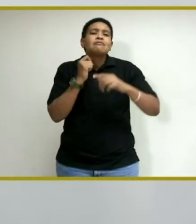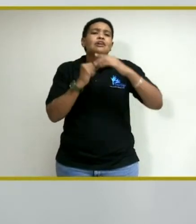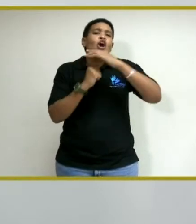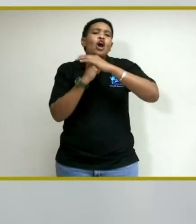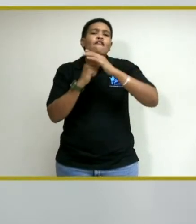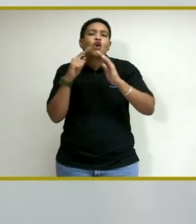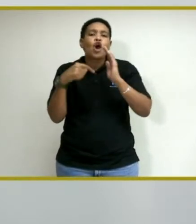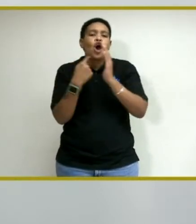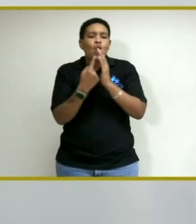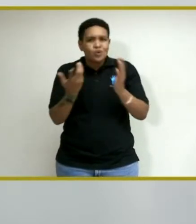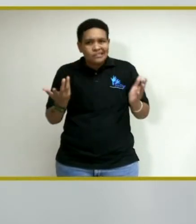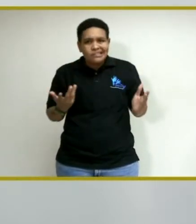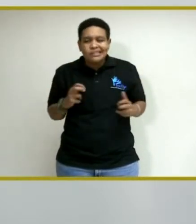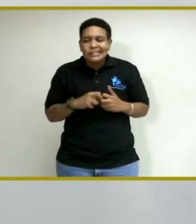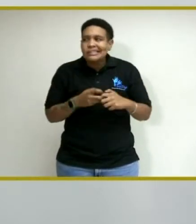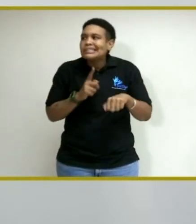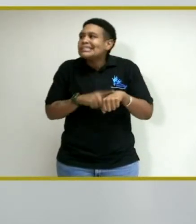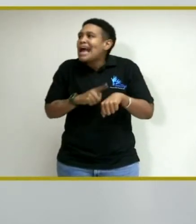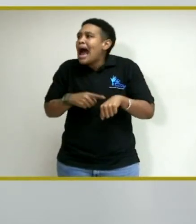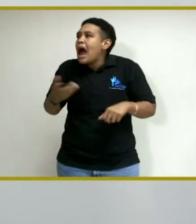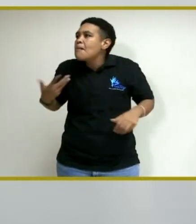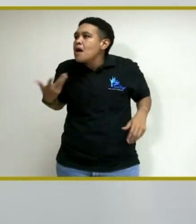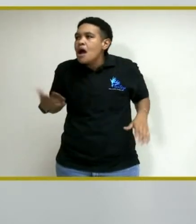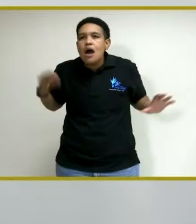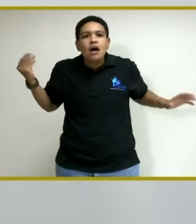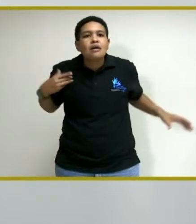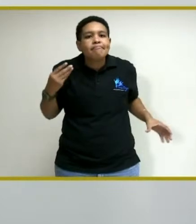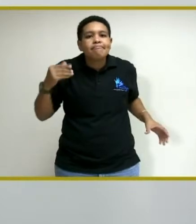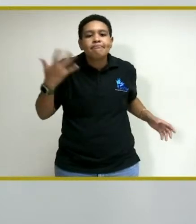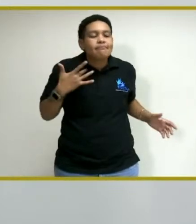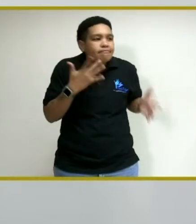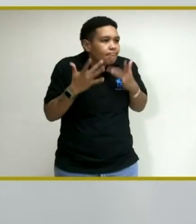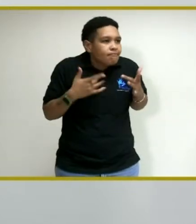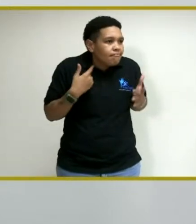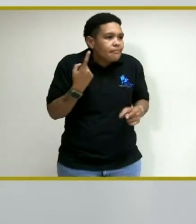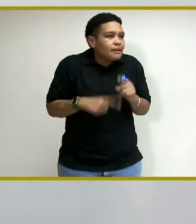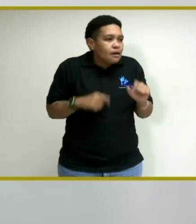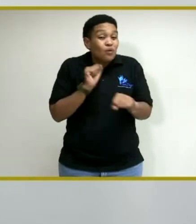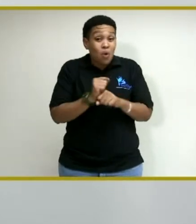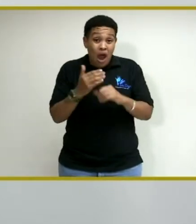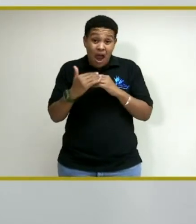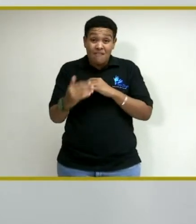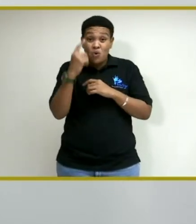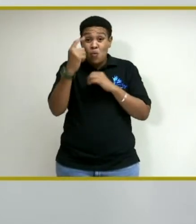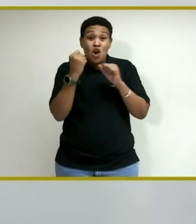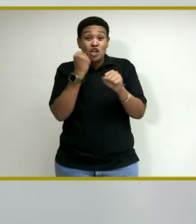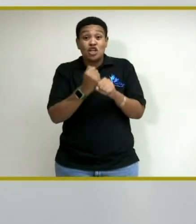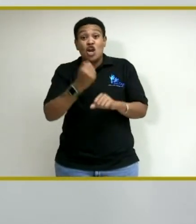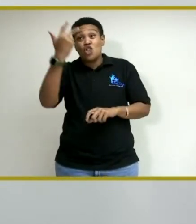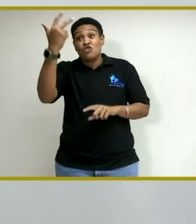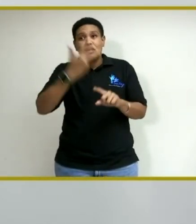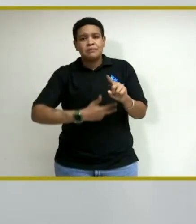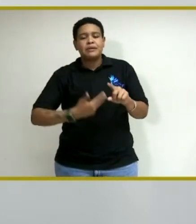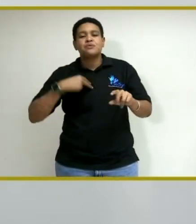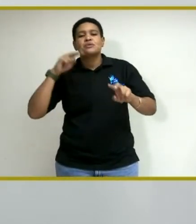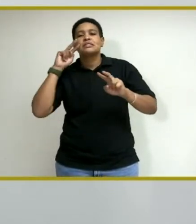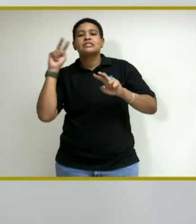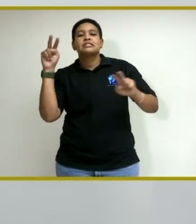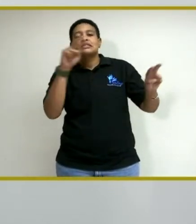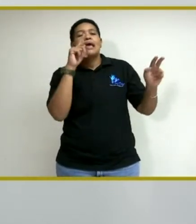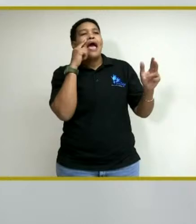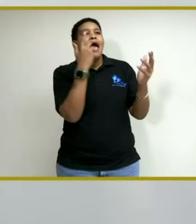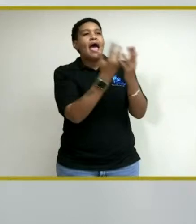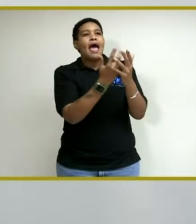hours, and it does take its toll. And after 15 months, we are seeing and we have seen evidence of